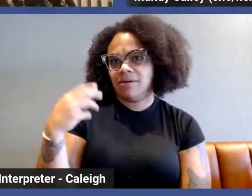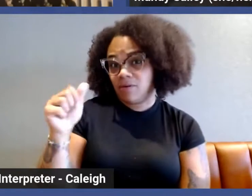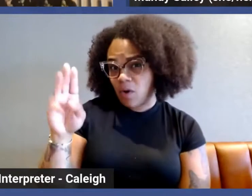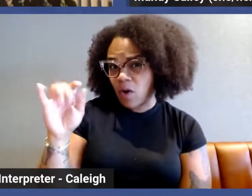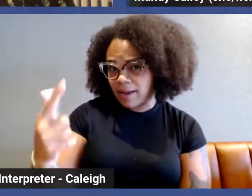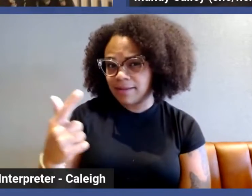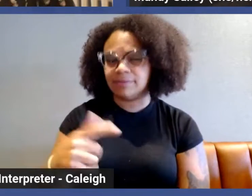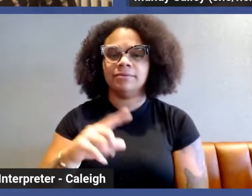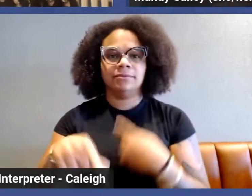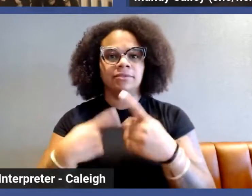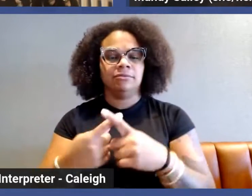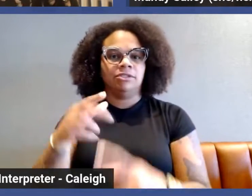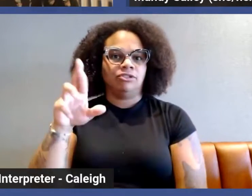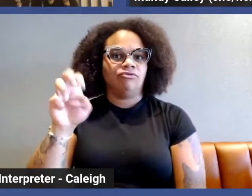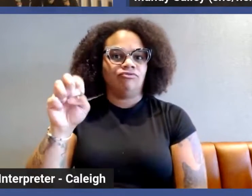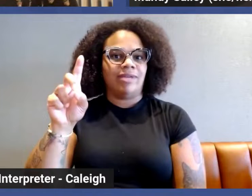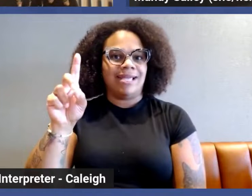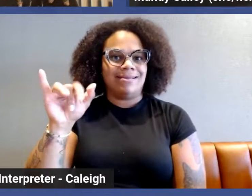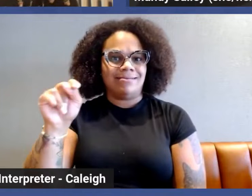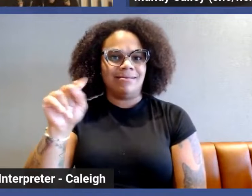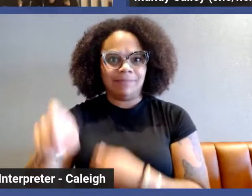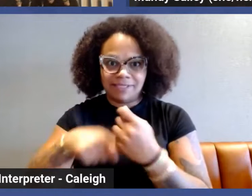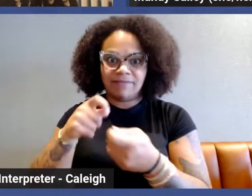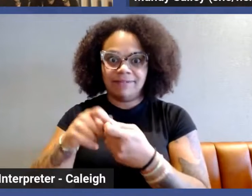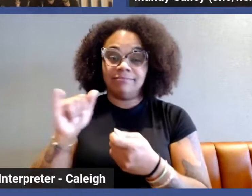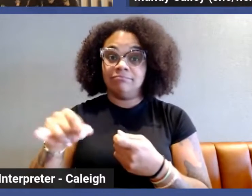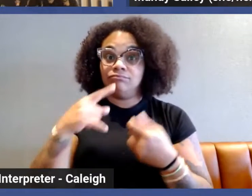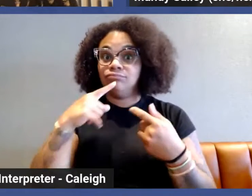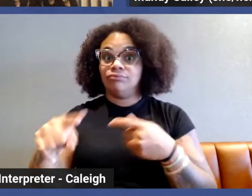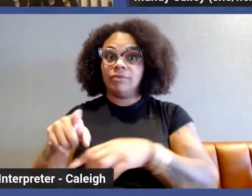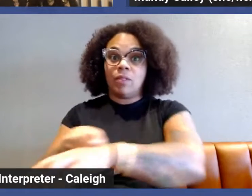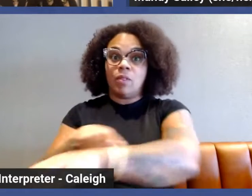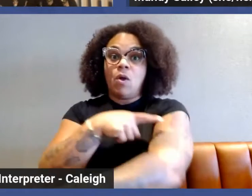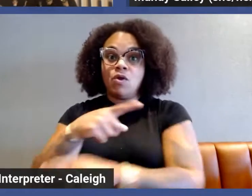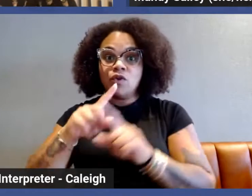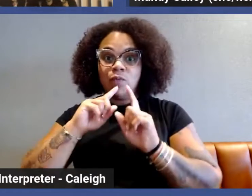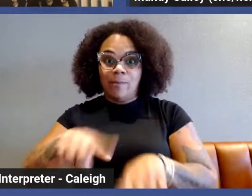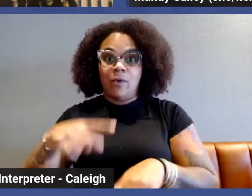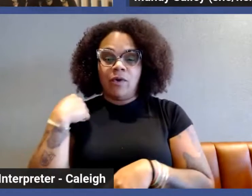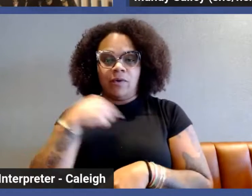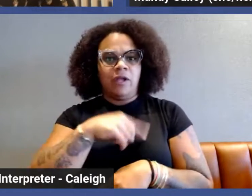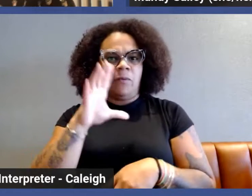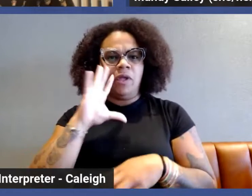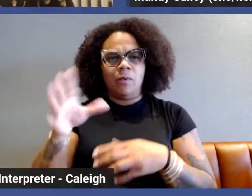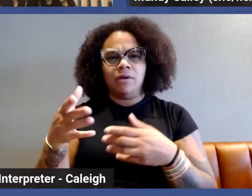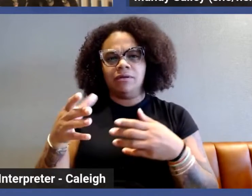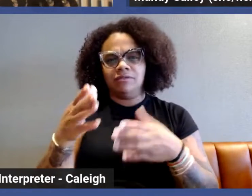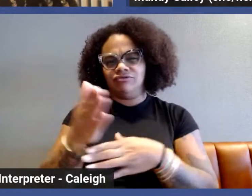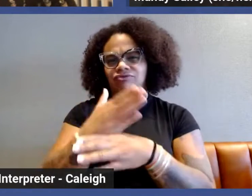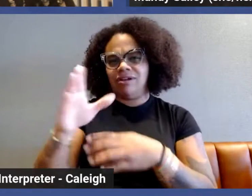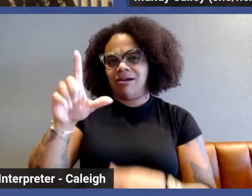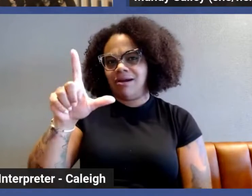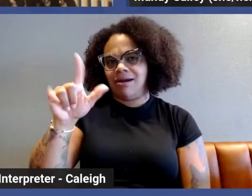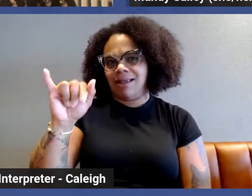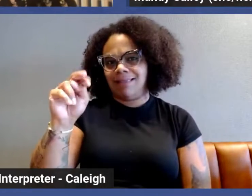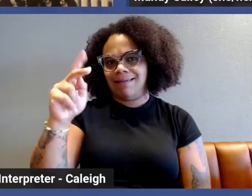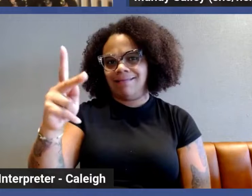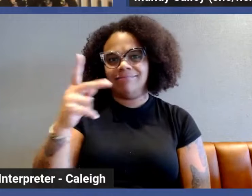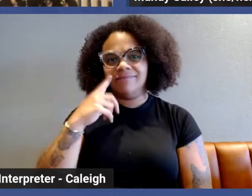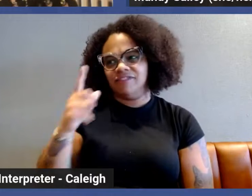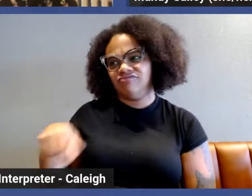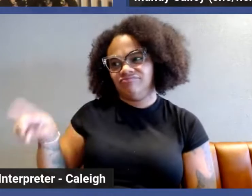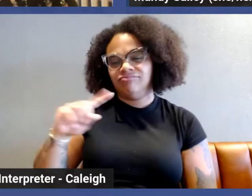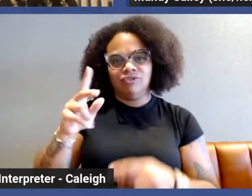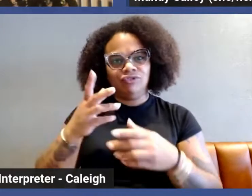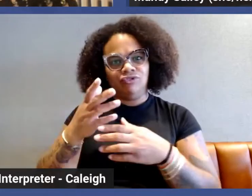about Reddit specifically. And it's a lengthy report, and we will definitely link to it so folks can read it themselves. I would